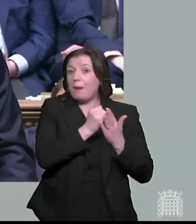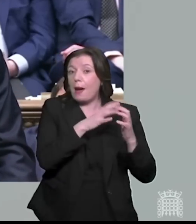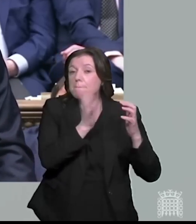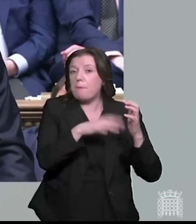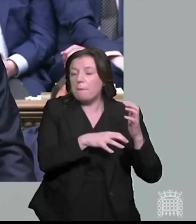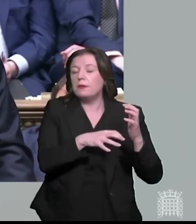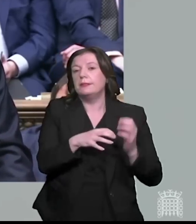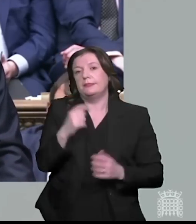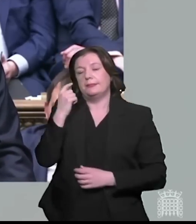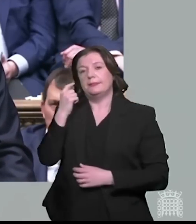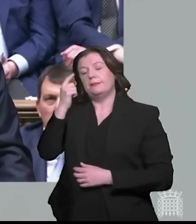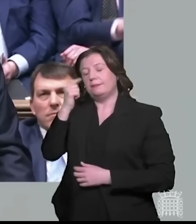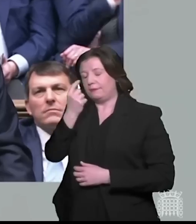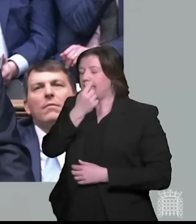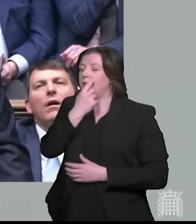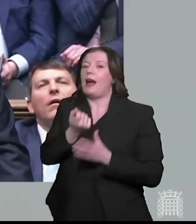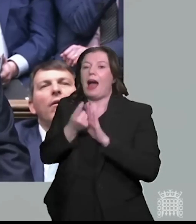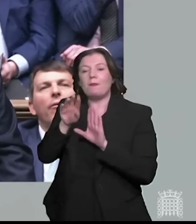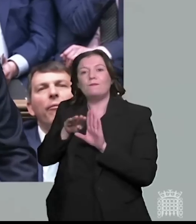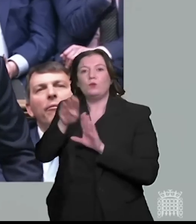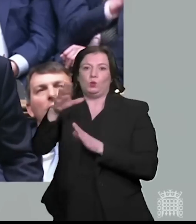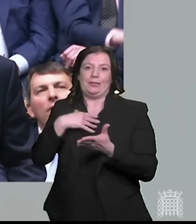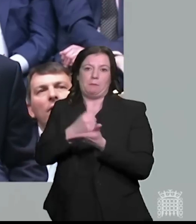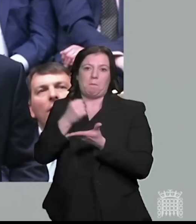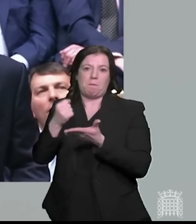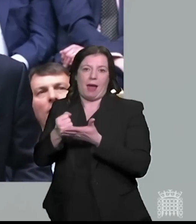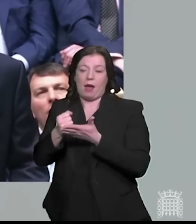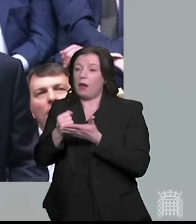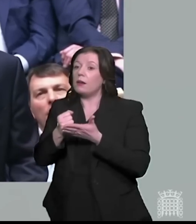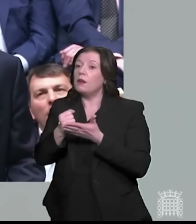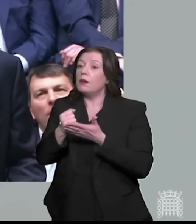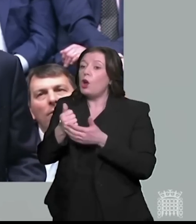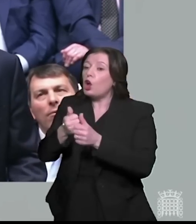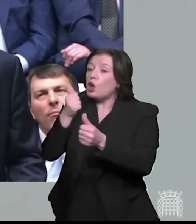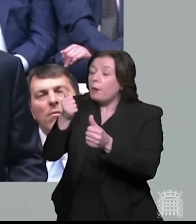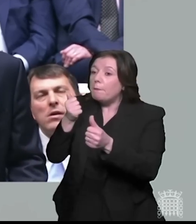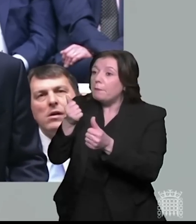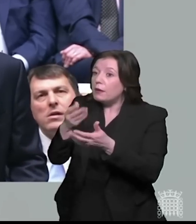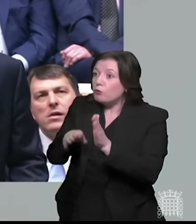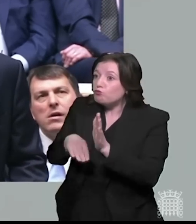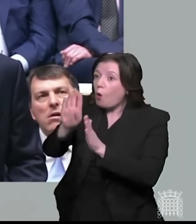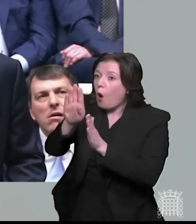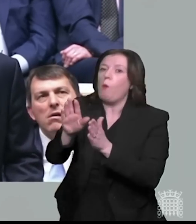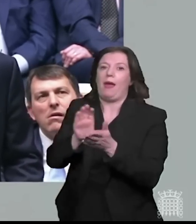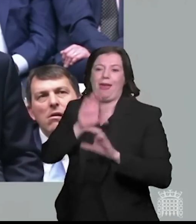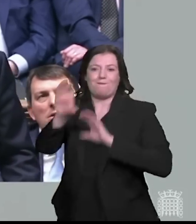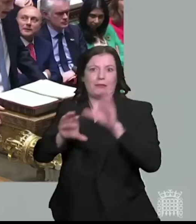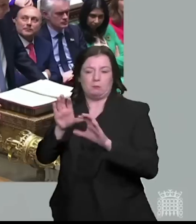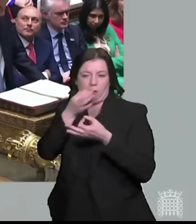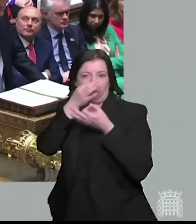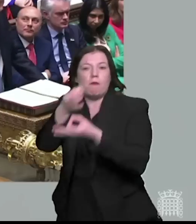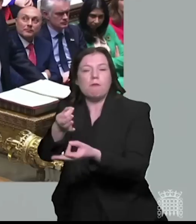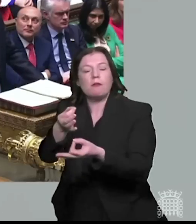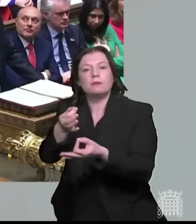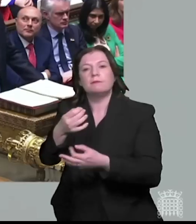more diverse financing system where the benefits of investment in high-growth firms are available to more investors. So I